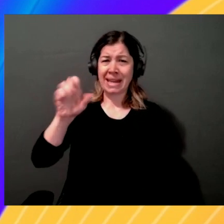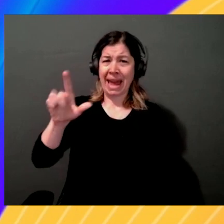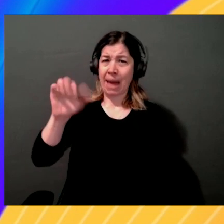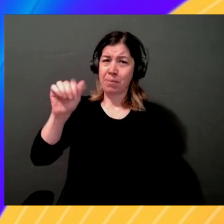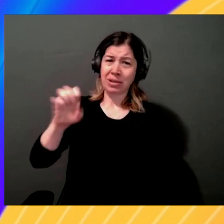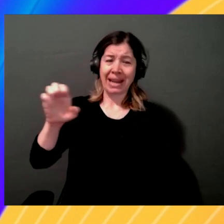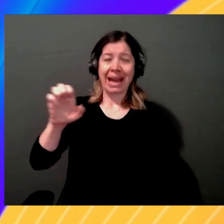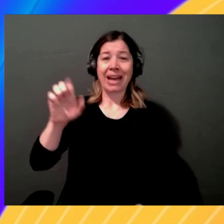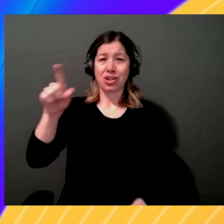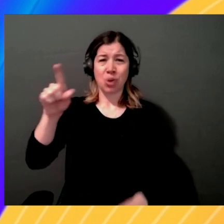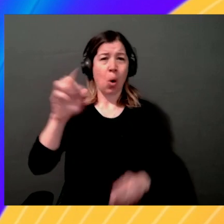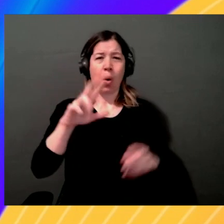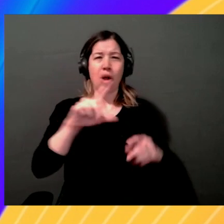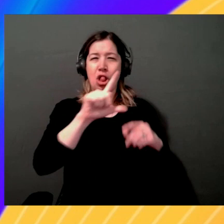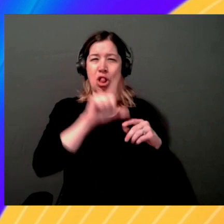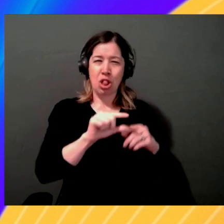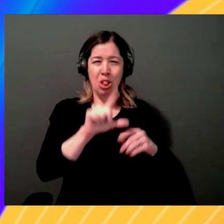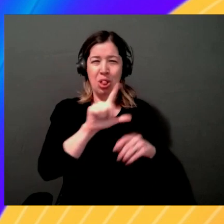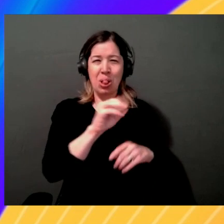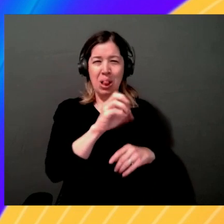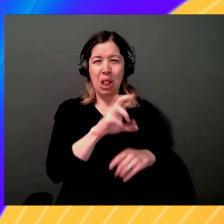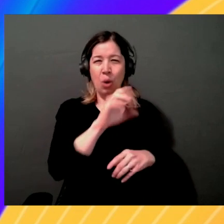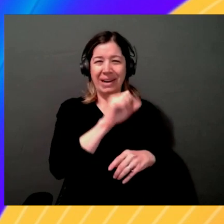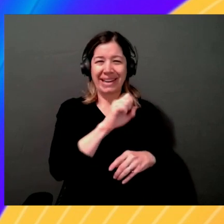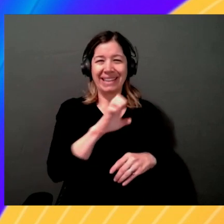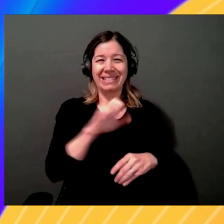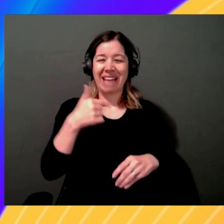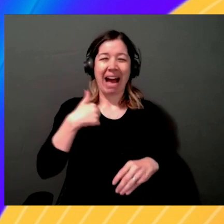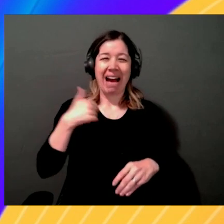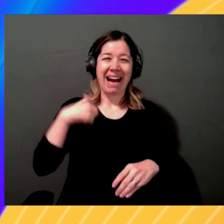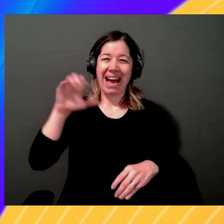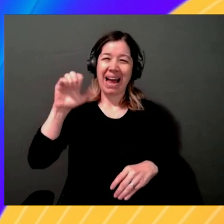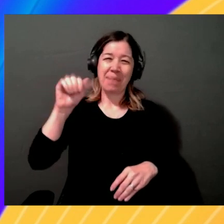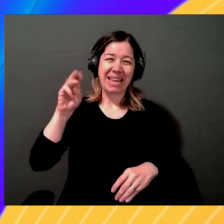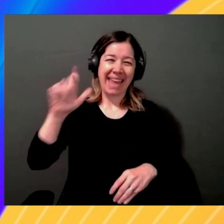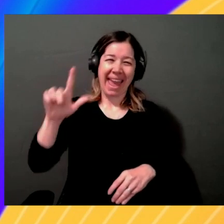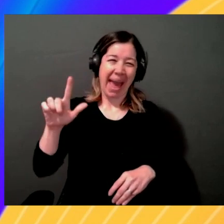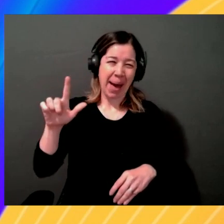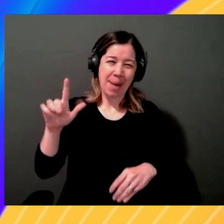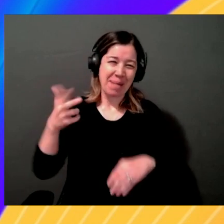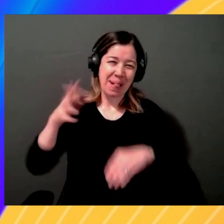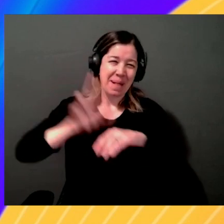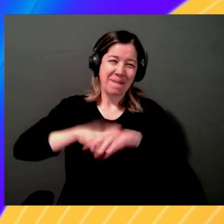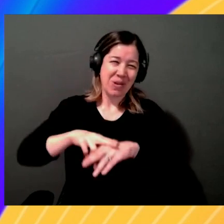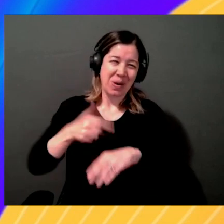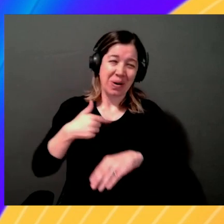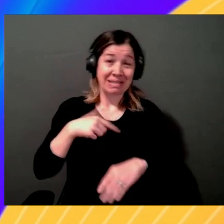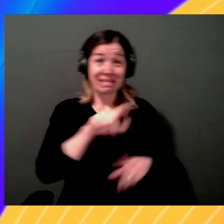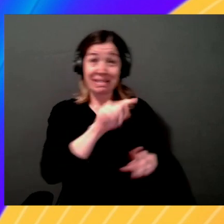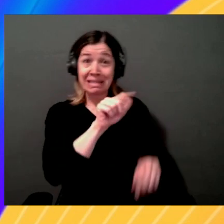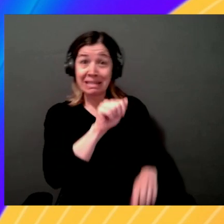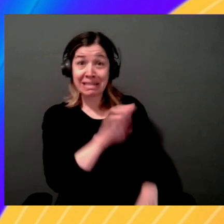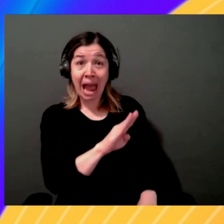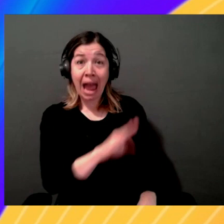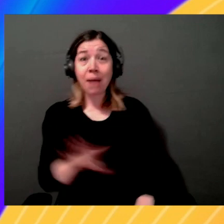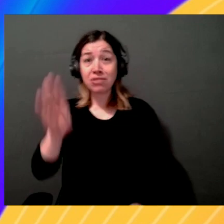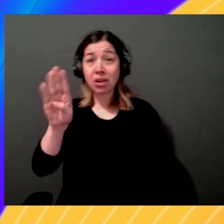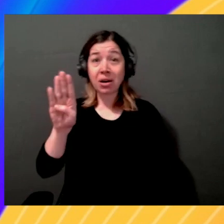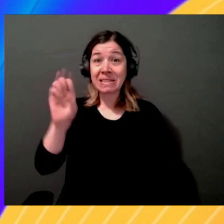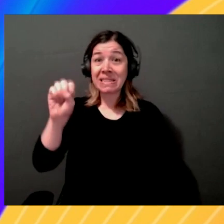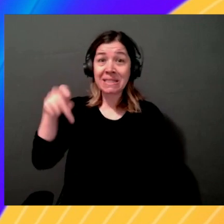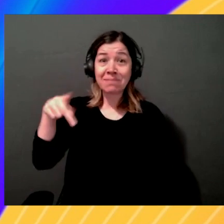totally camel. Snake case, underscores. Okay. Tabs or spaces? Spaces. Nano or